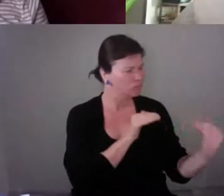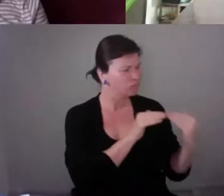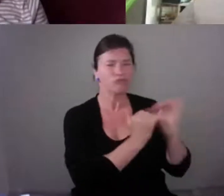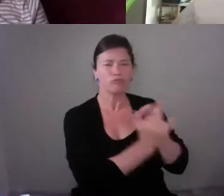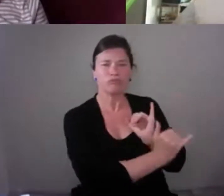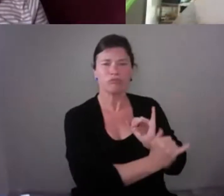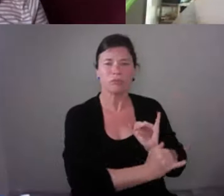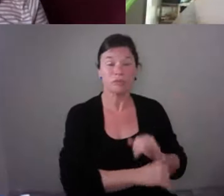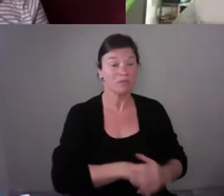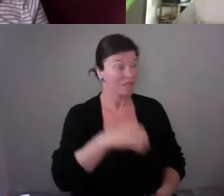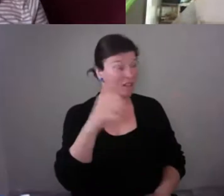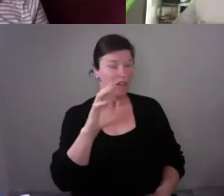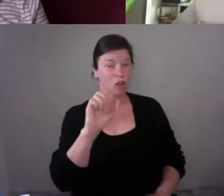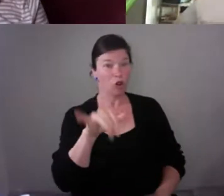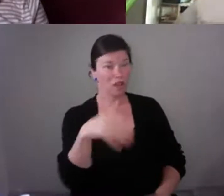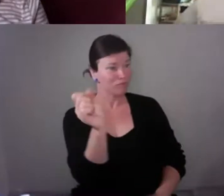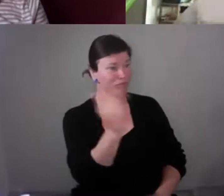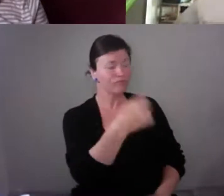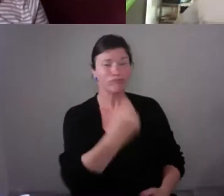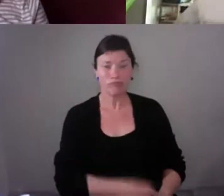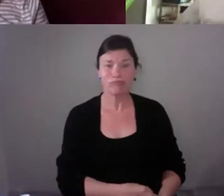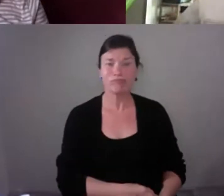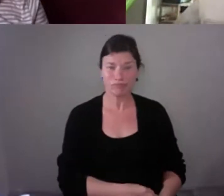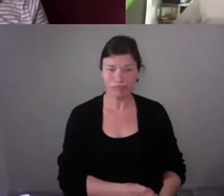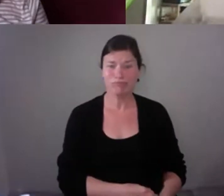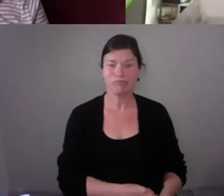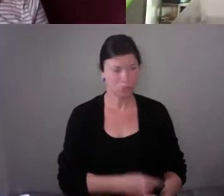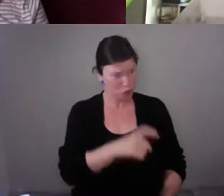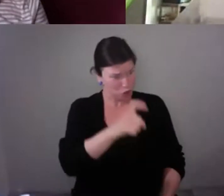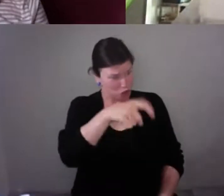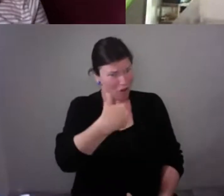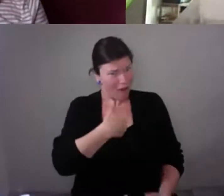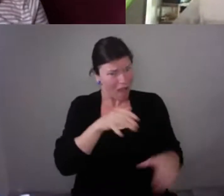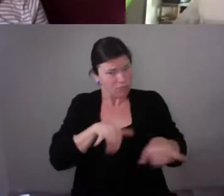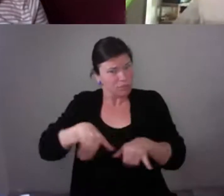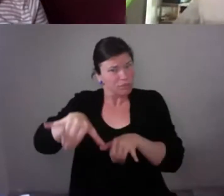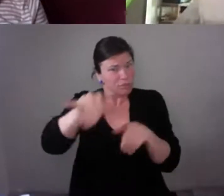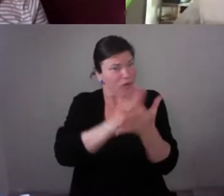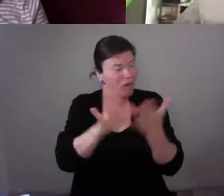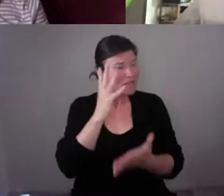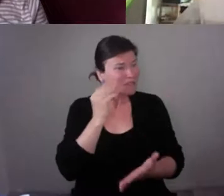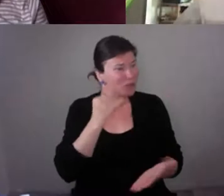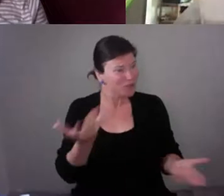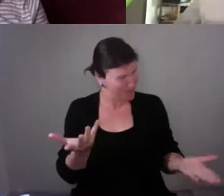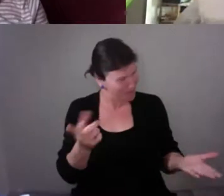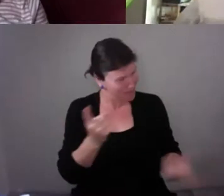yeah, yeah, and there's no reason you should. There's no Yeah, reason you shouldn't.